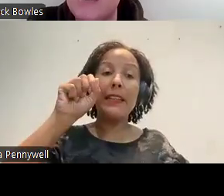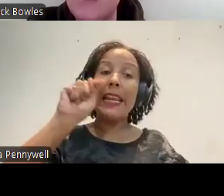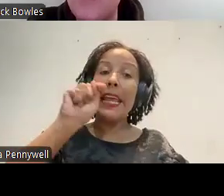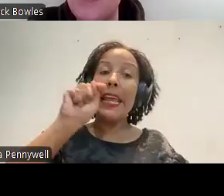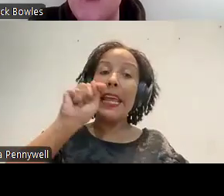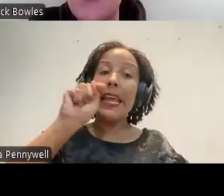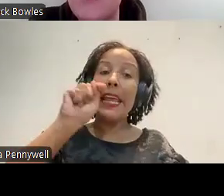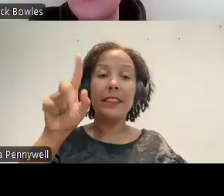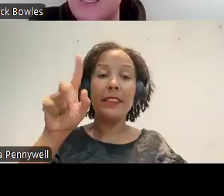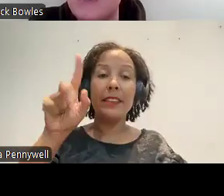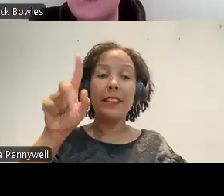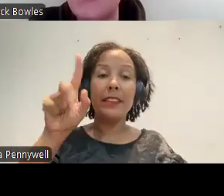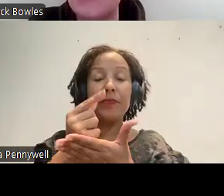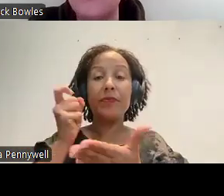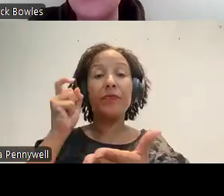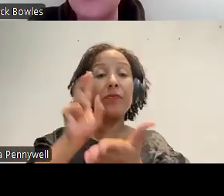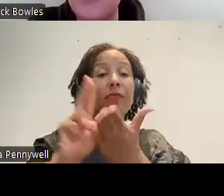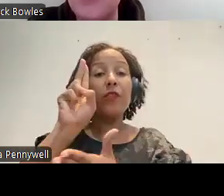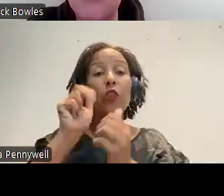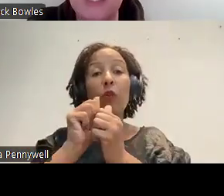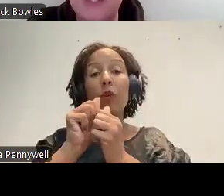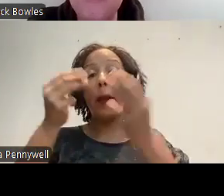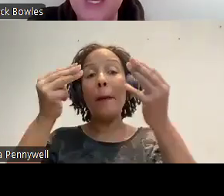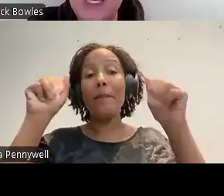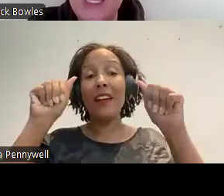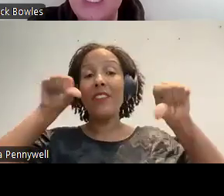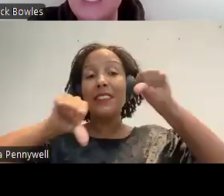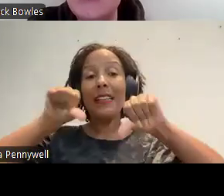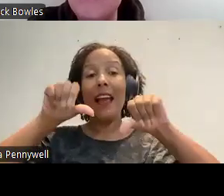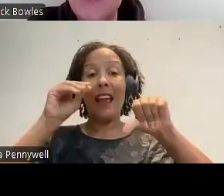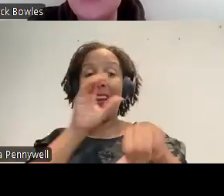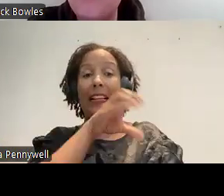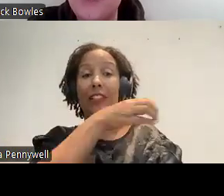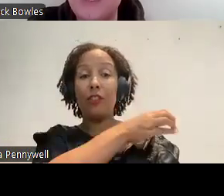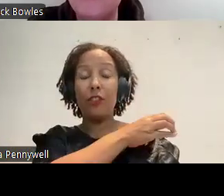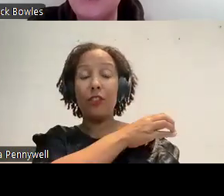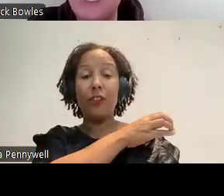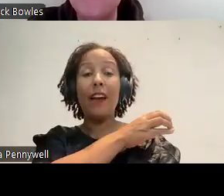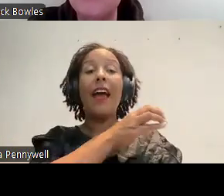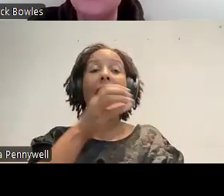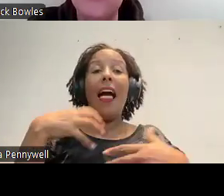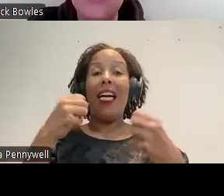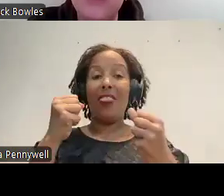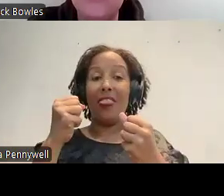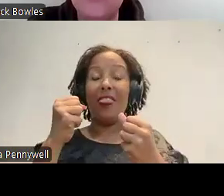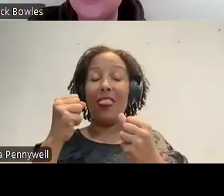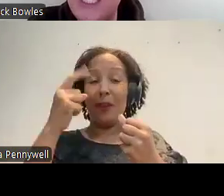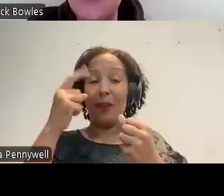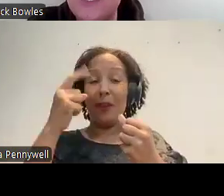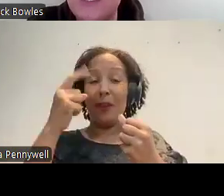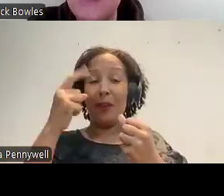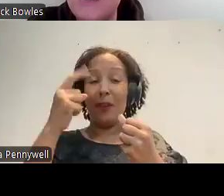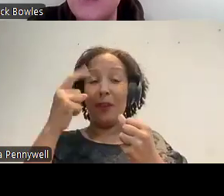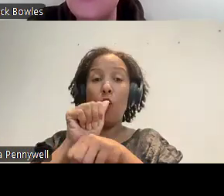North Texas with a Master of Science in Clinical Mental Health Counseling. He has experience working with high-risk youth,